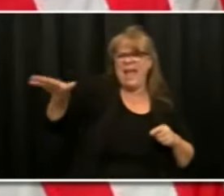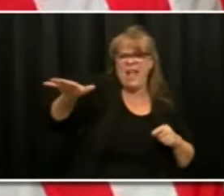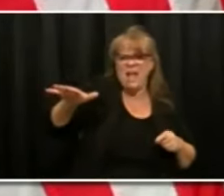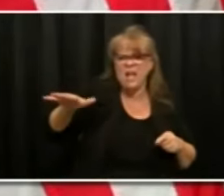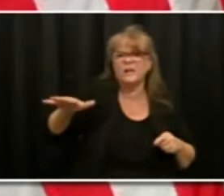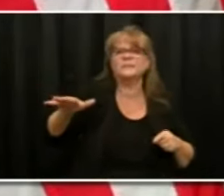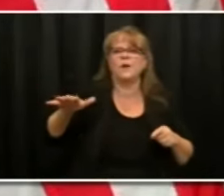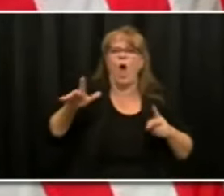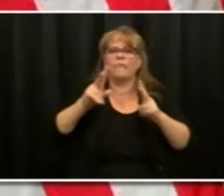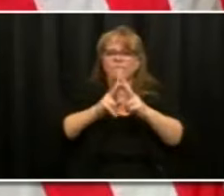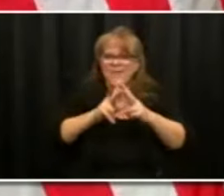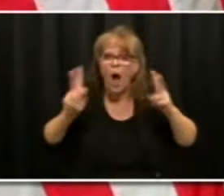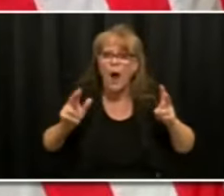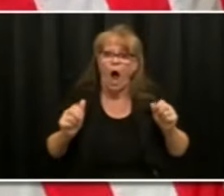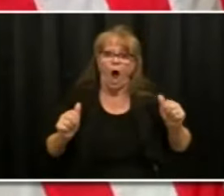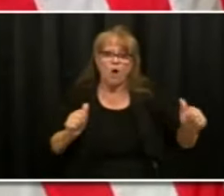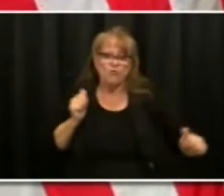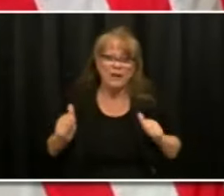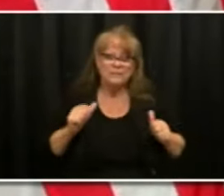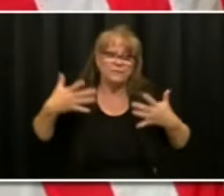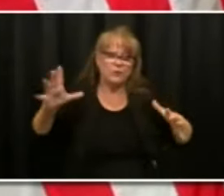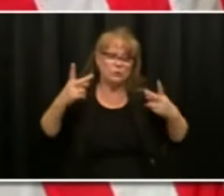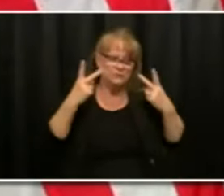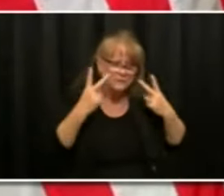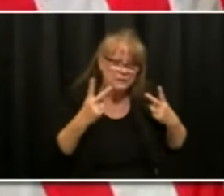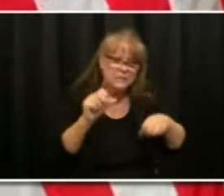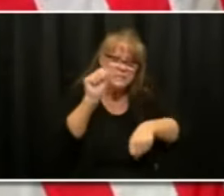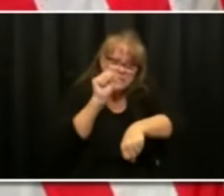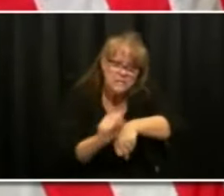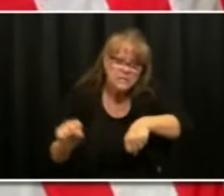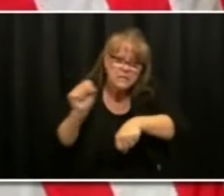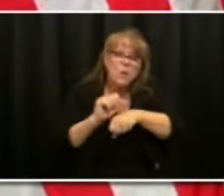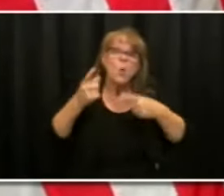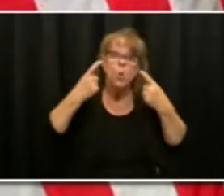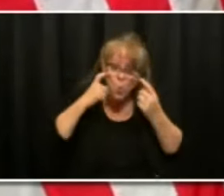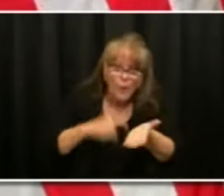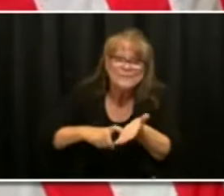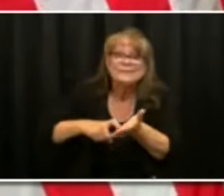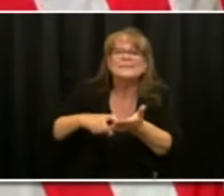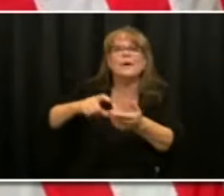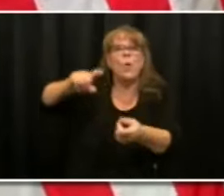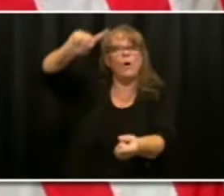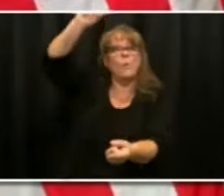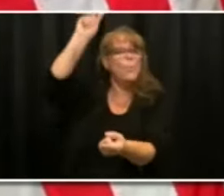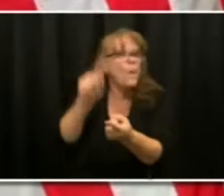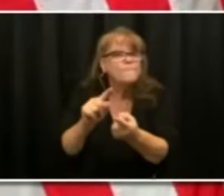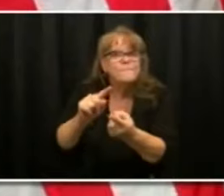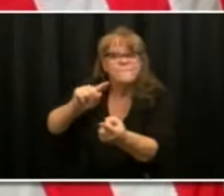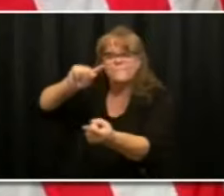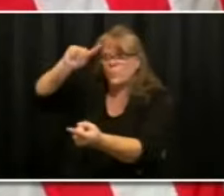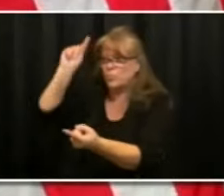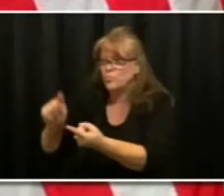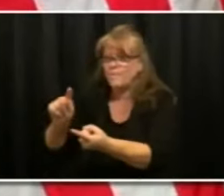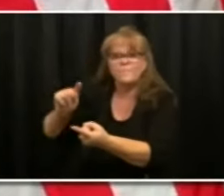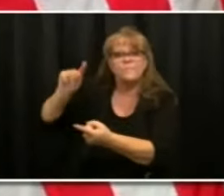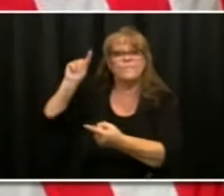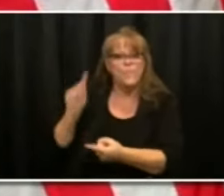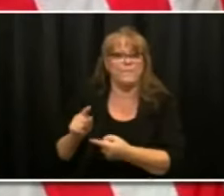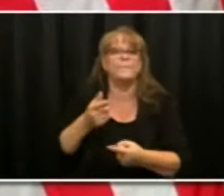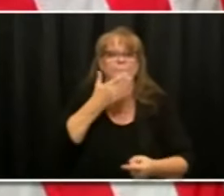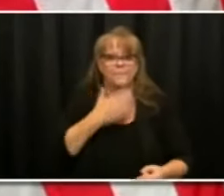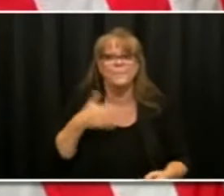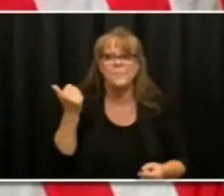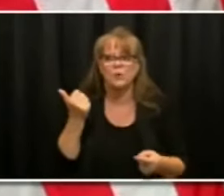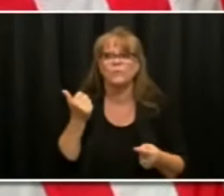measures in reducing the rate of growth of the virus in their area. This dial tool that looks